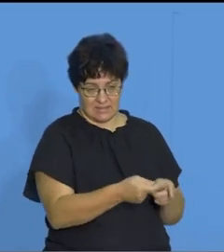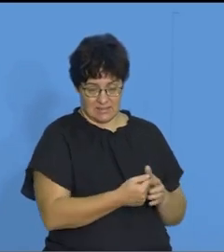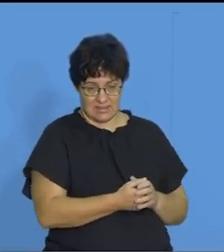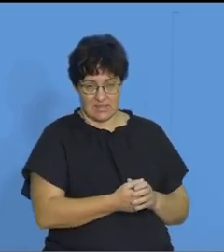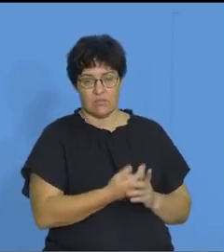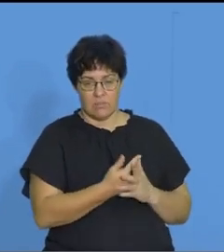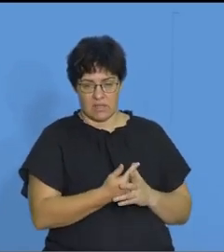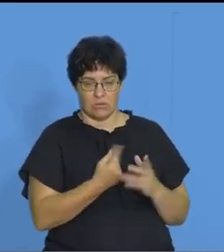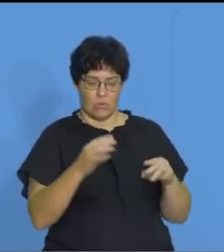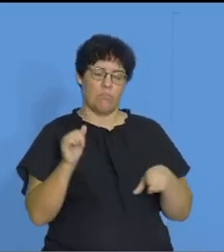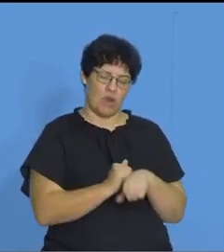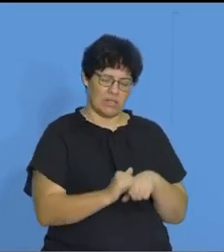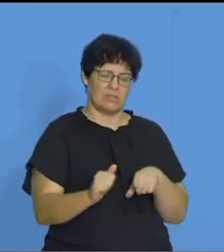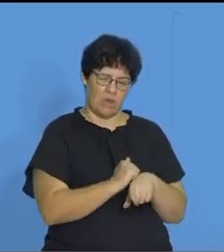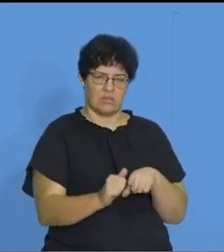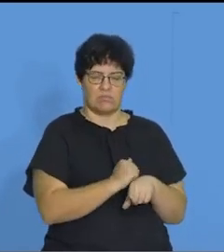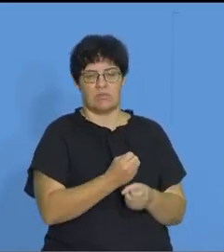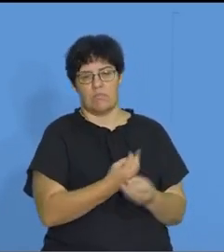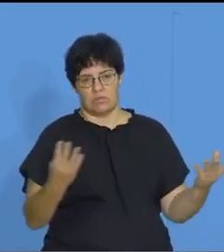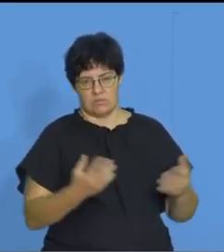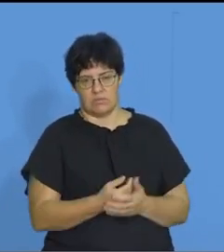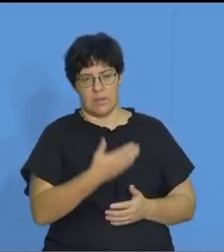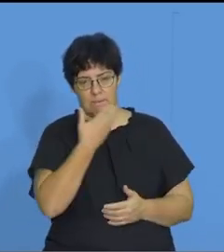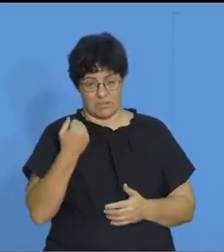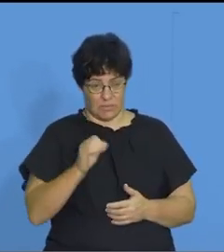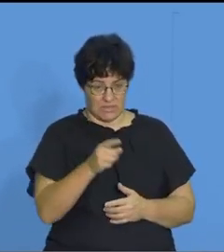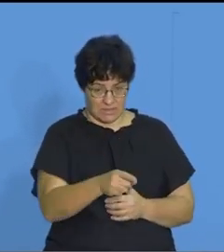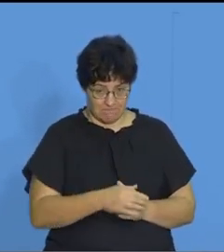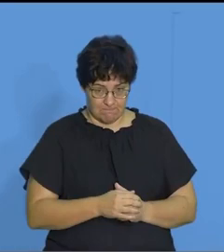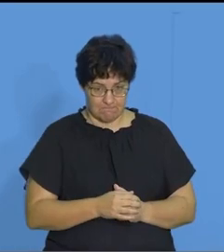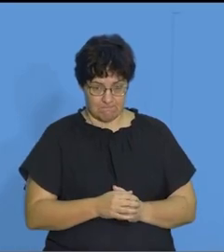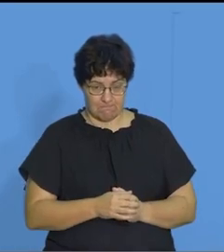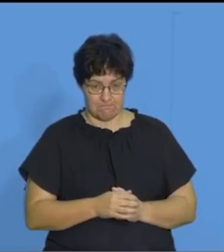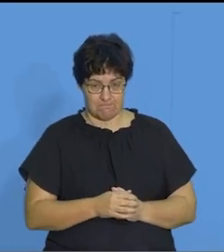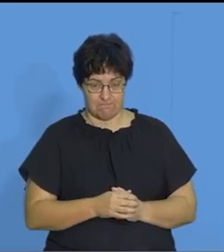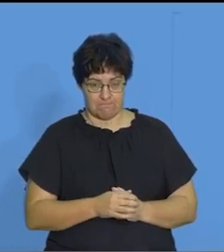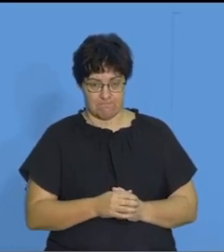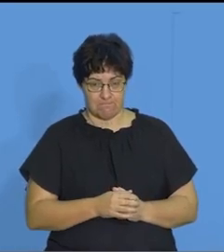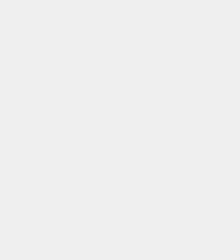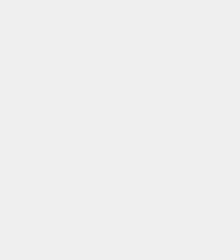reagents in excess. You need to do as much practice as you possibly can. All the best with that.